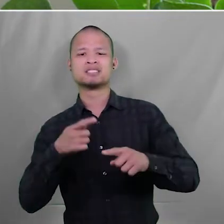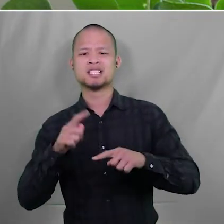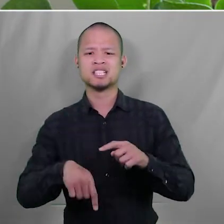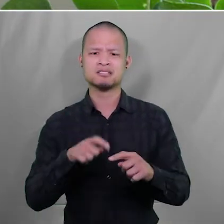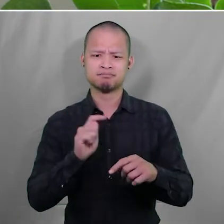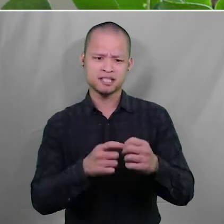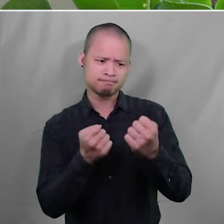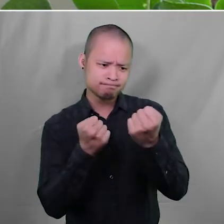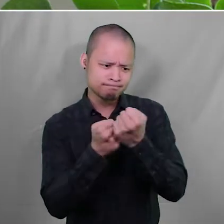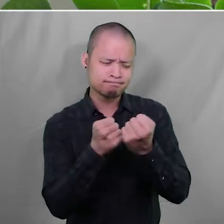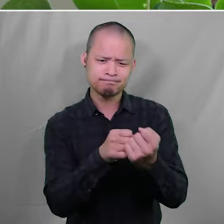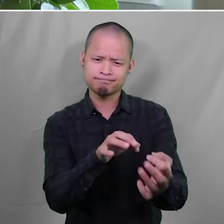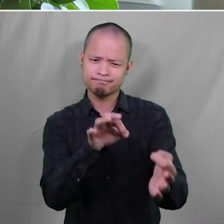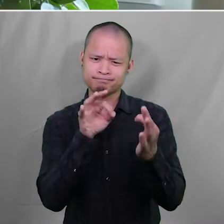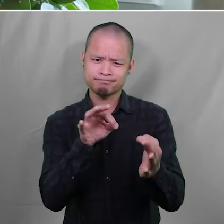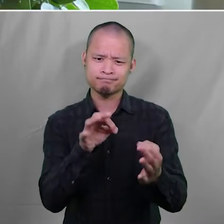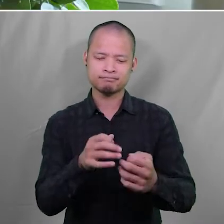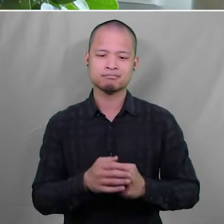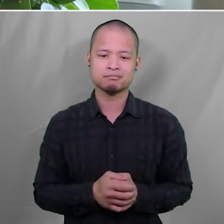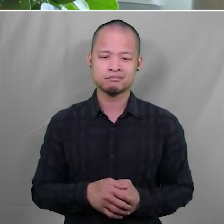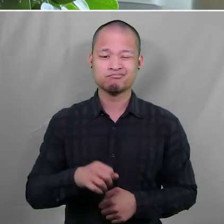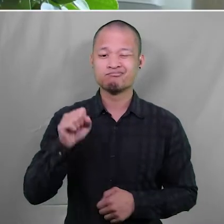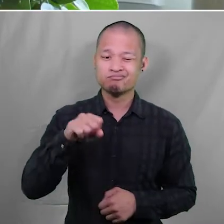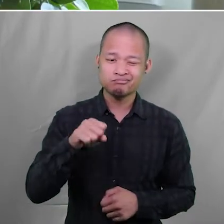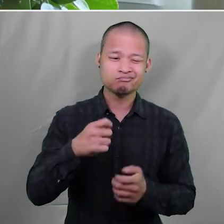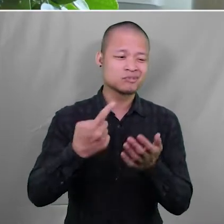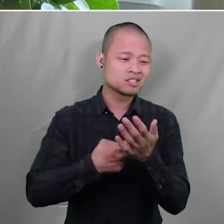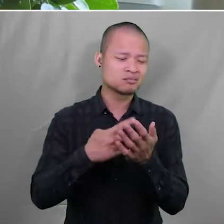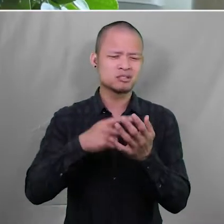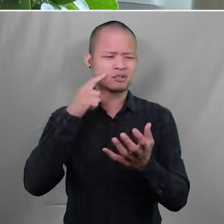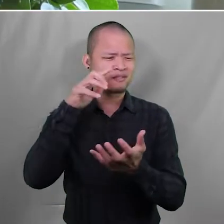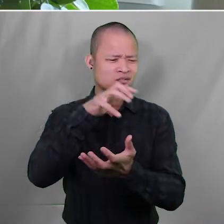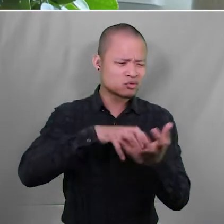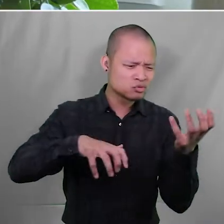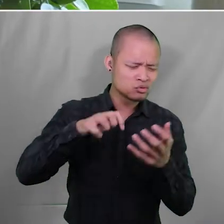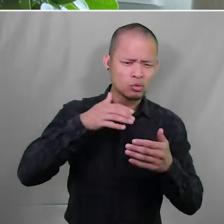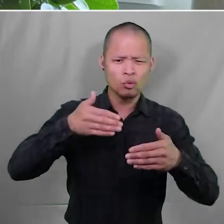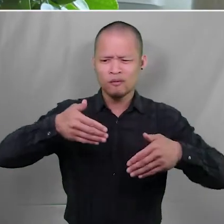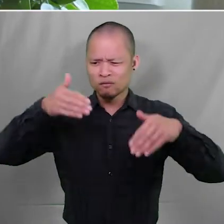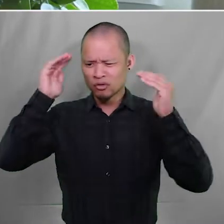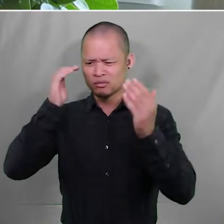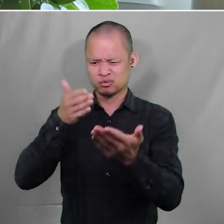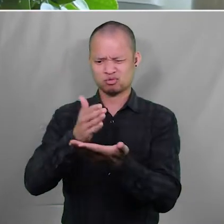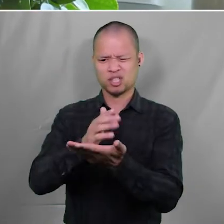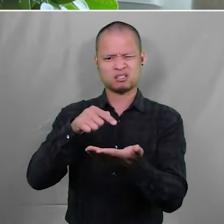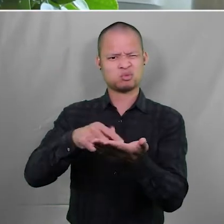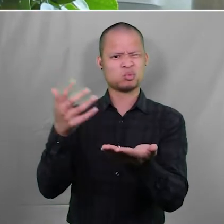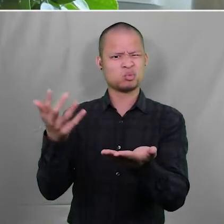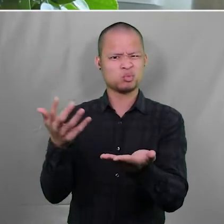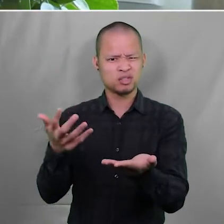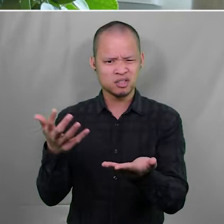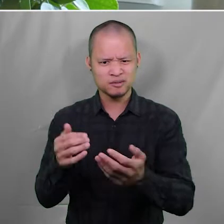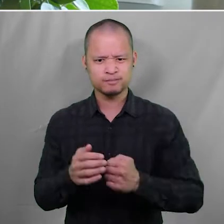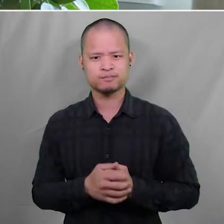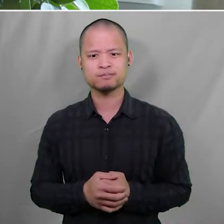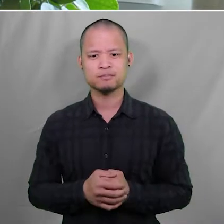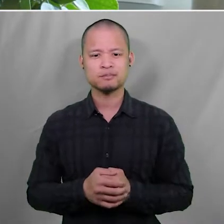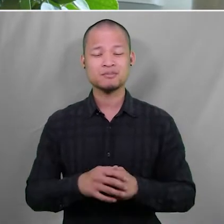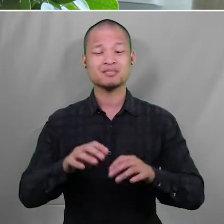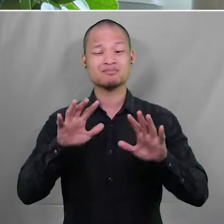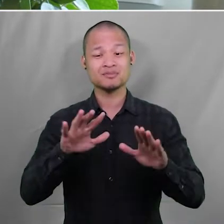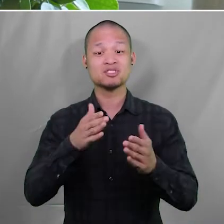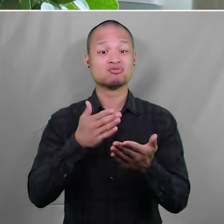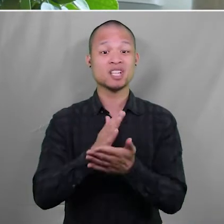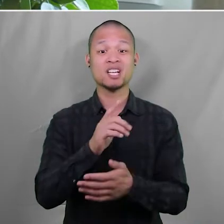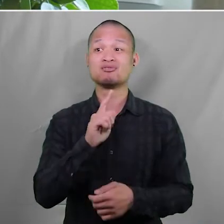be active and robust. At times, it can be confusing or overwhelming to explain what rights are. However,